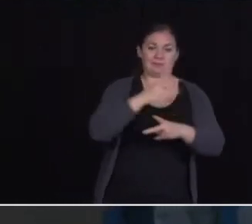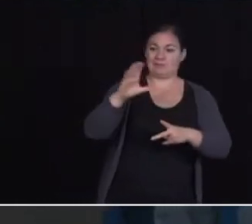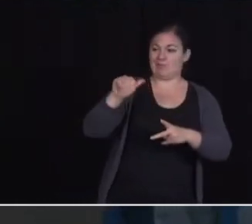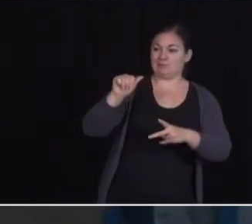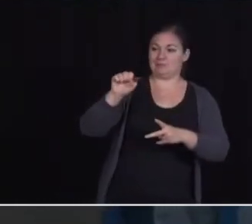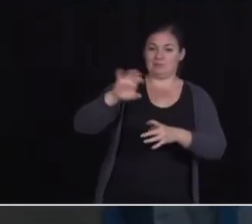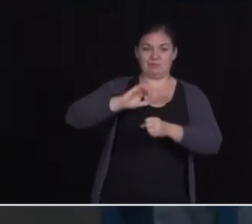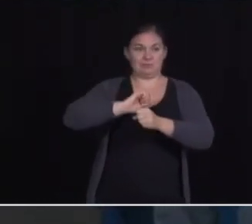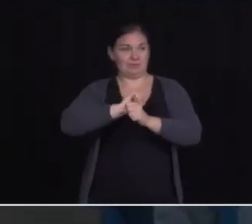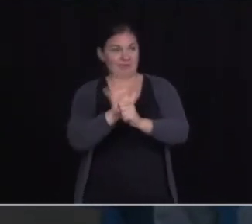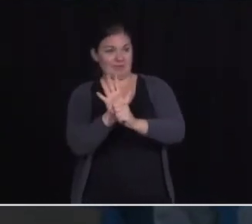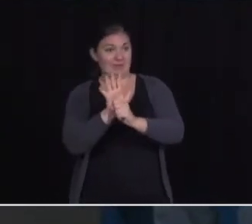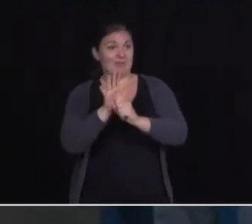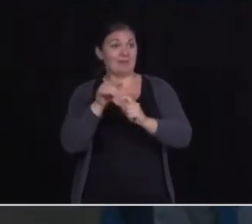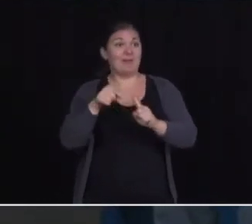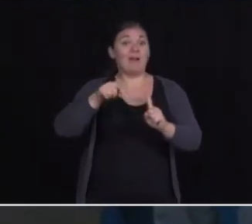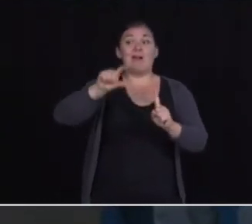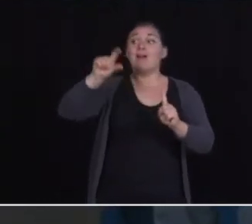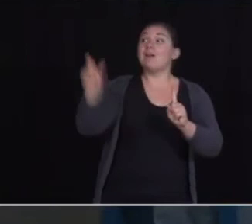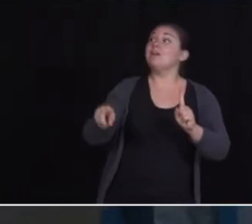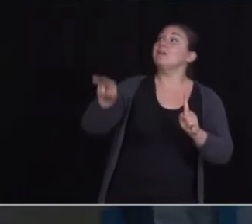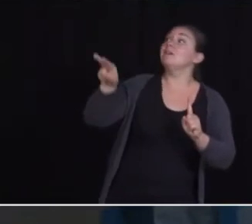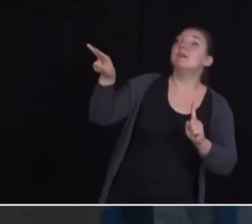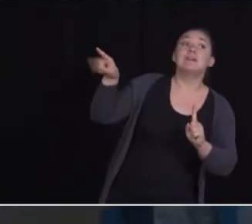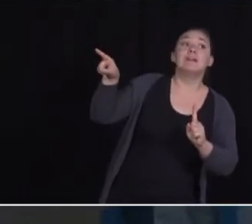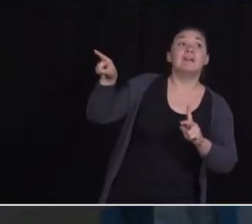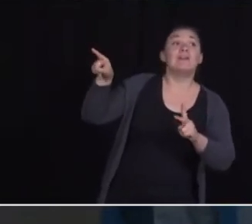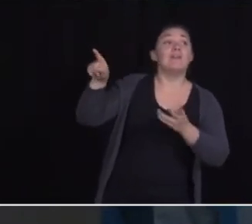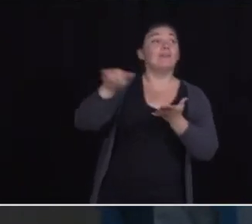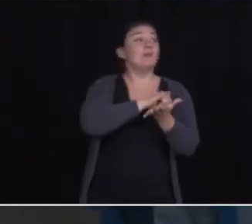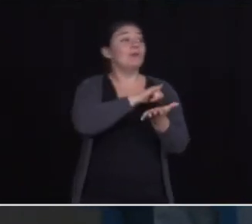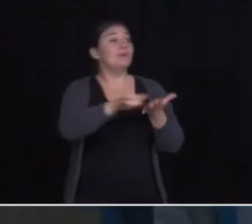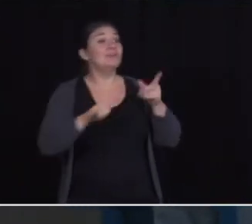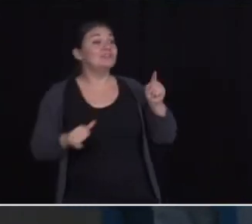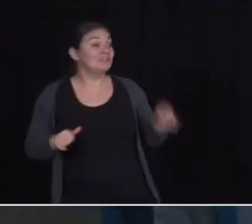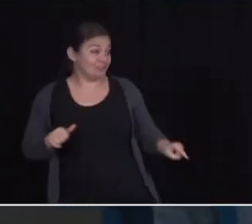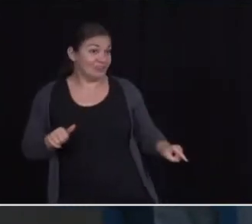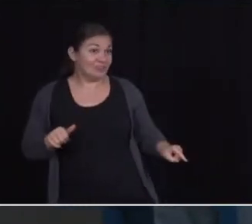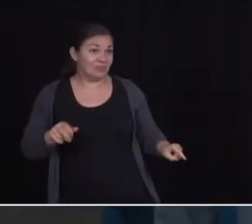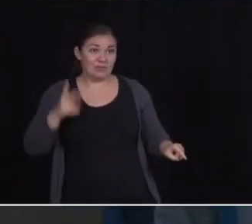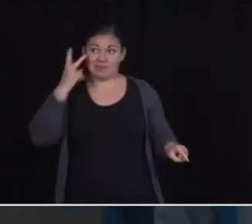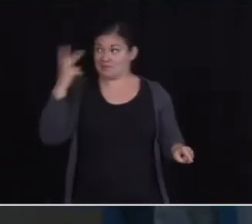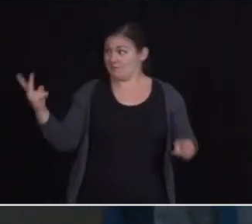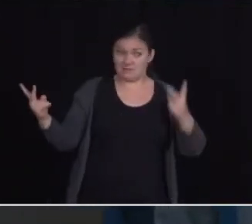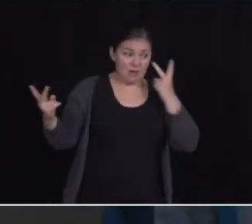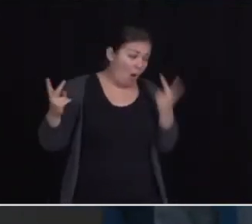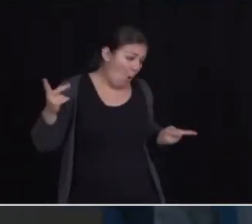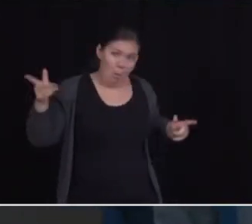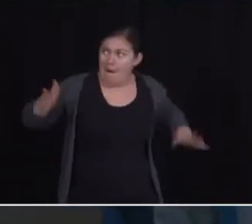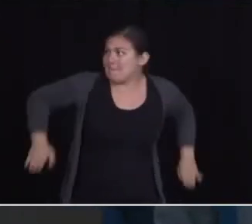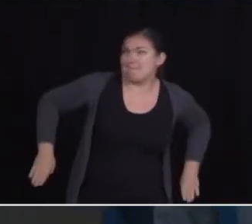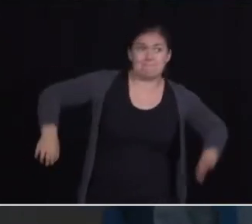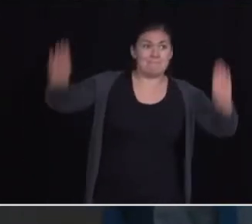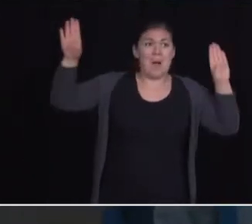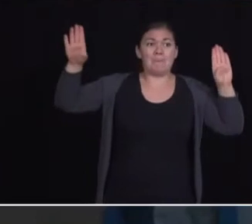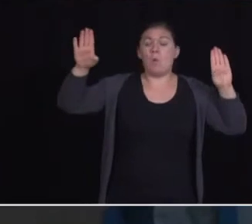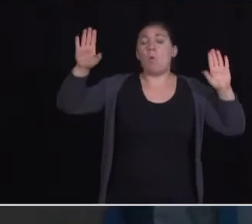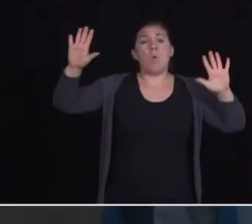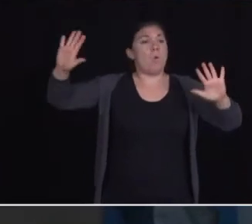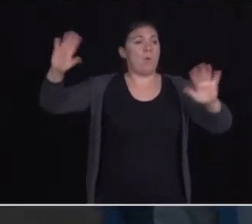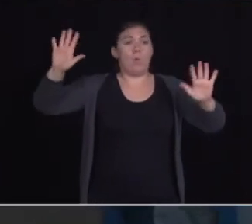City. An increase in cases is just one part of the story. We're struggling to see early signs of